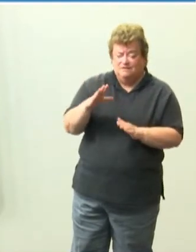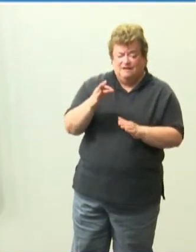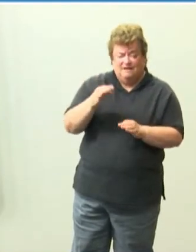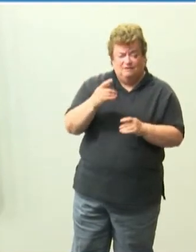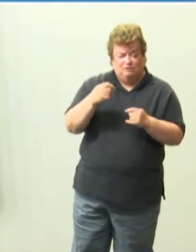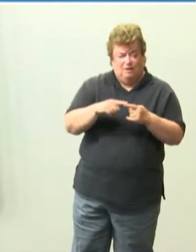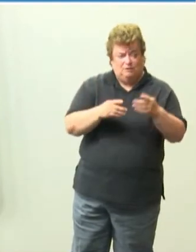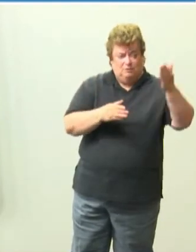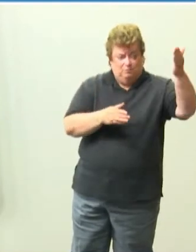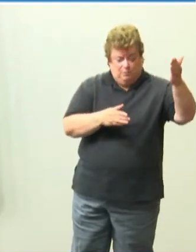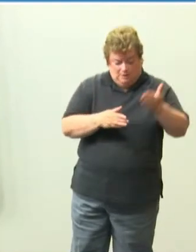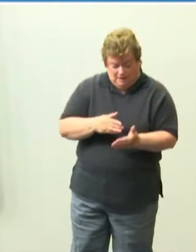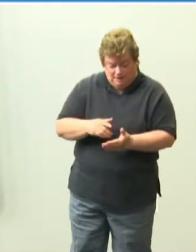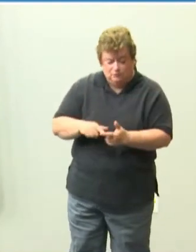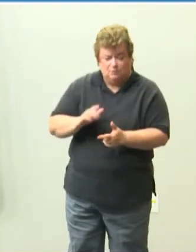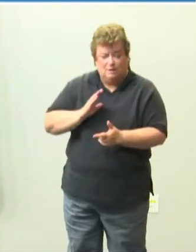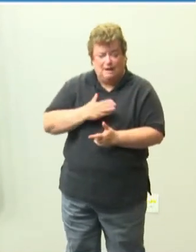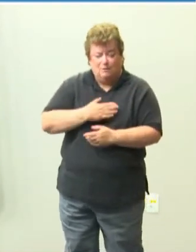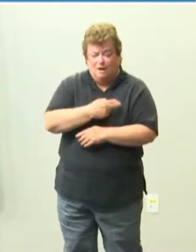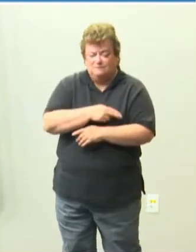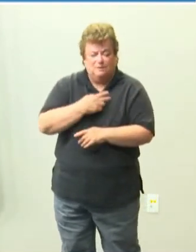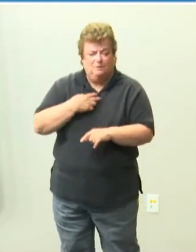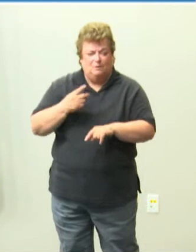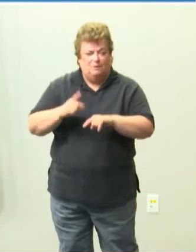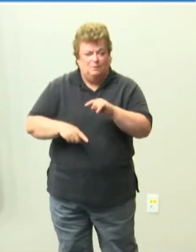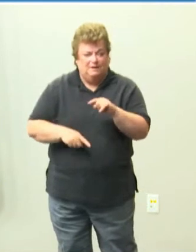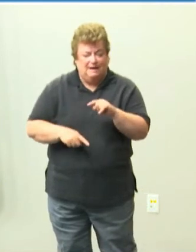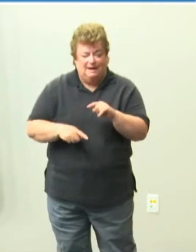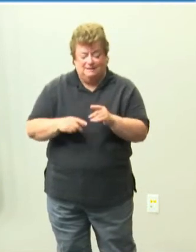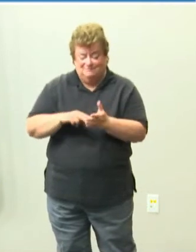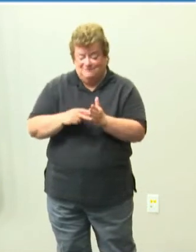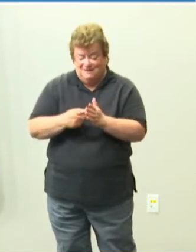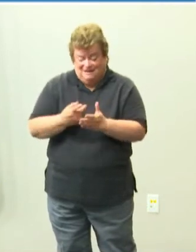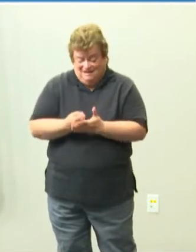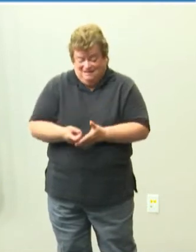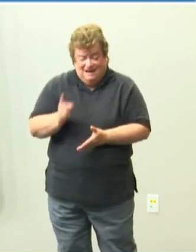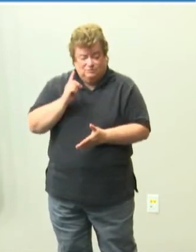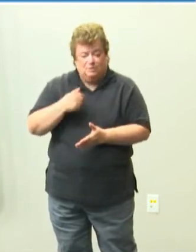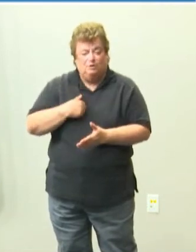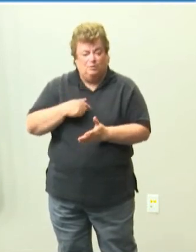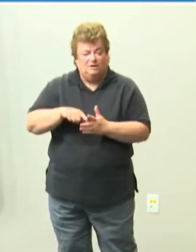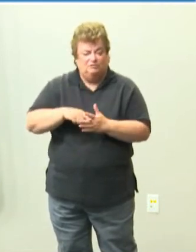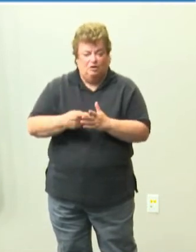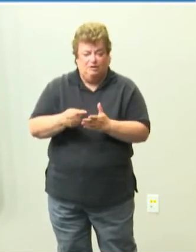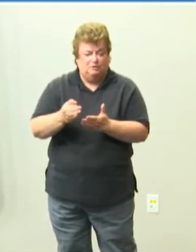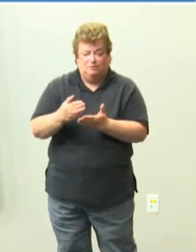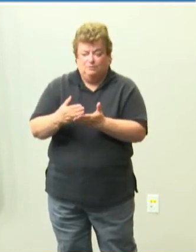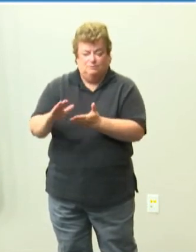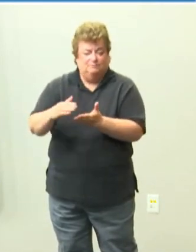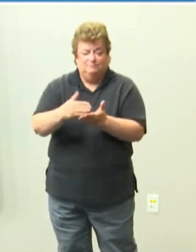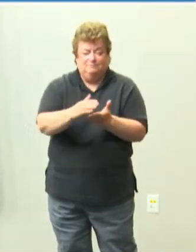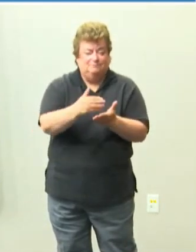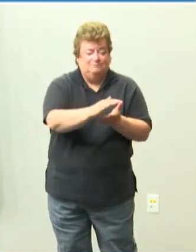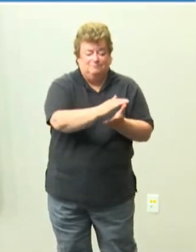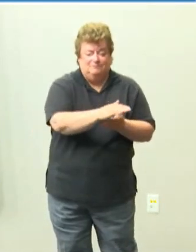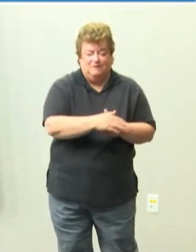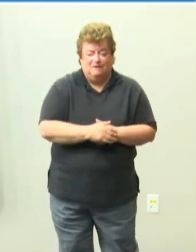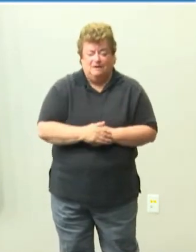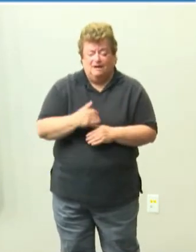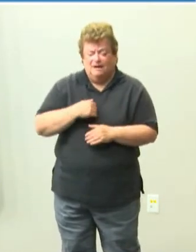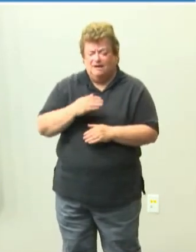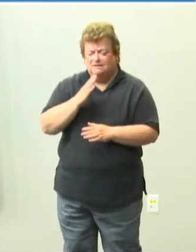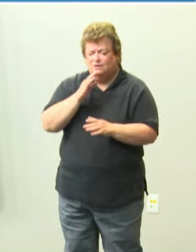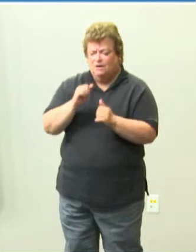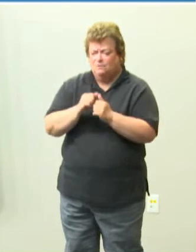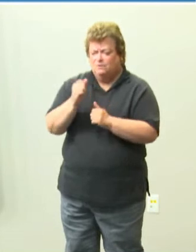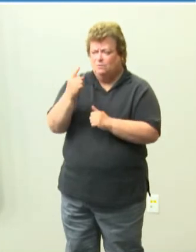we can't take care of all of those. And in fact, we started diverting last week during that time. And I talked to one CEO of a small community